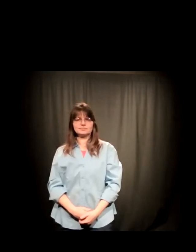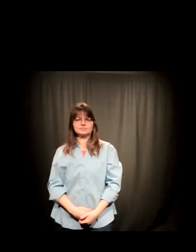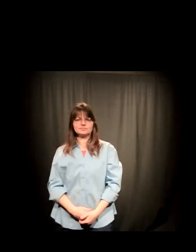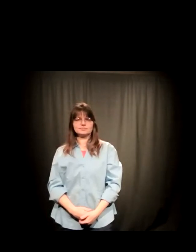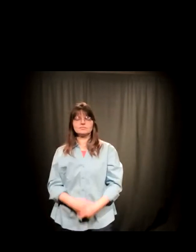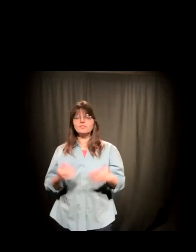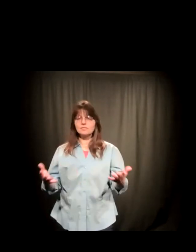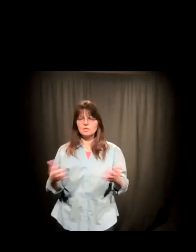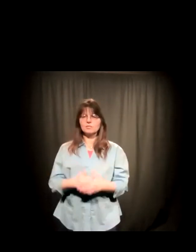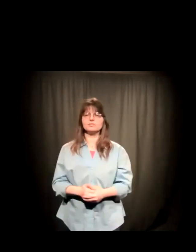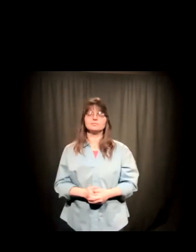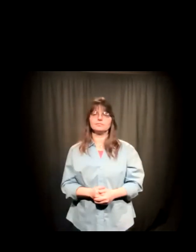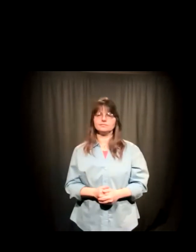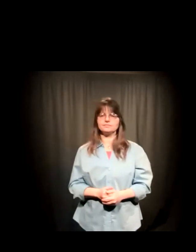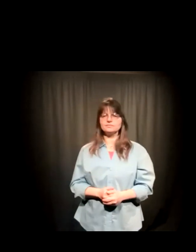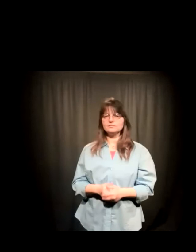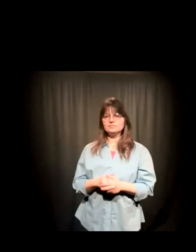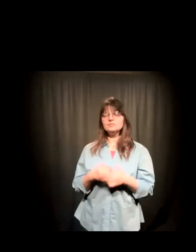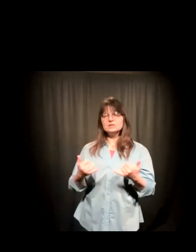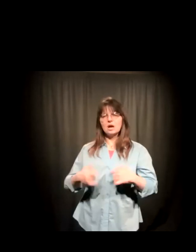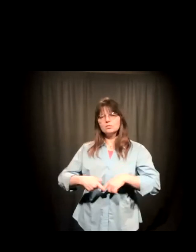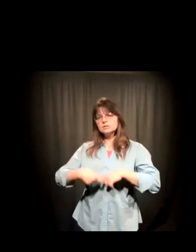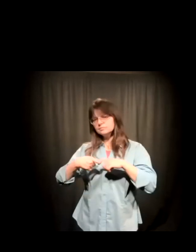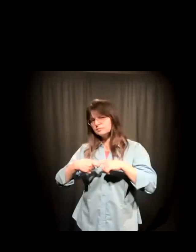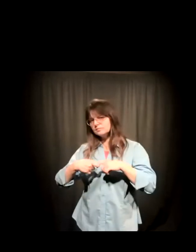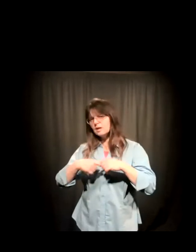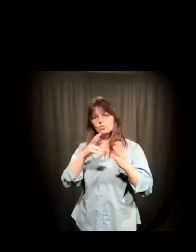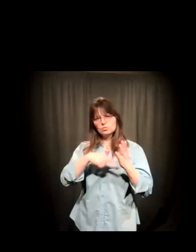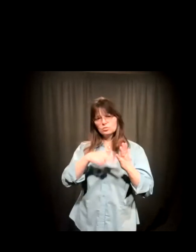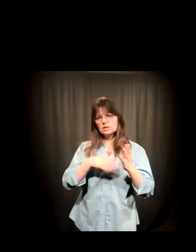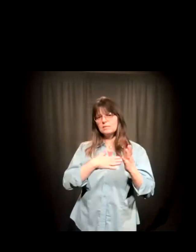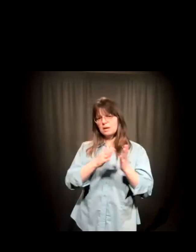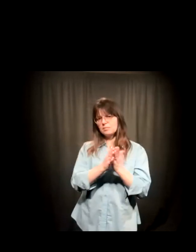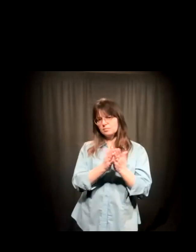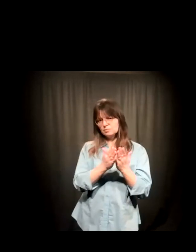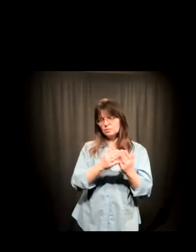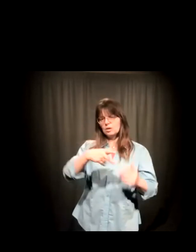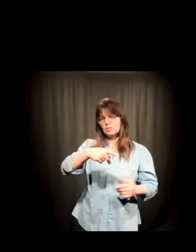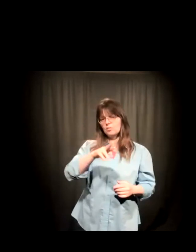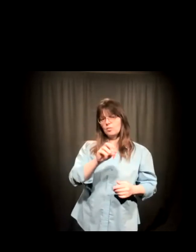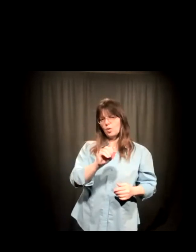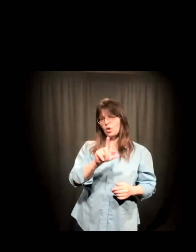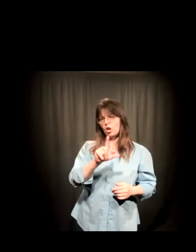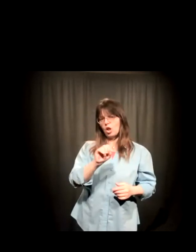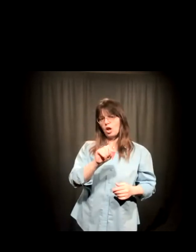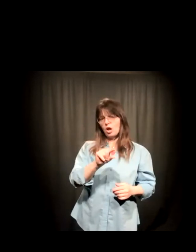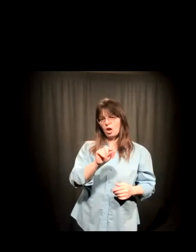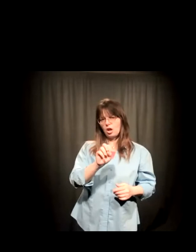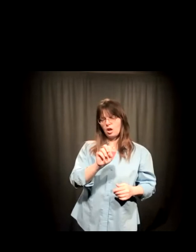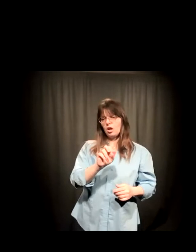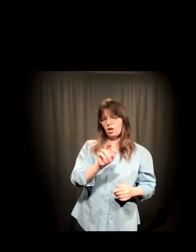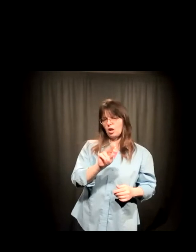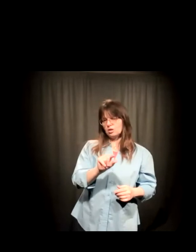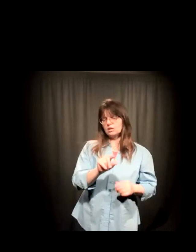So I'm going to pause there in the prologue. I'm going to skip forward a little bit in the